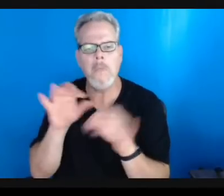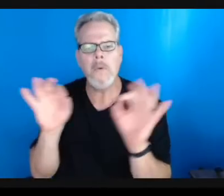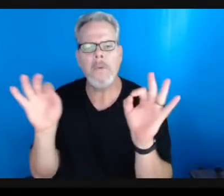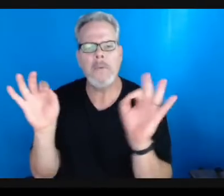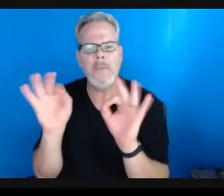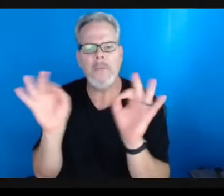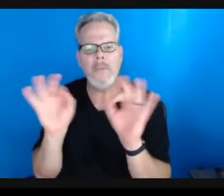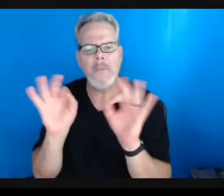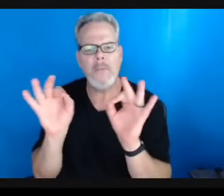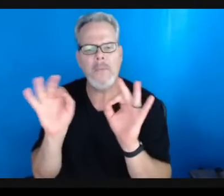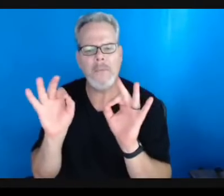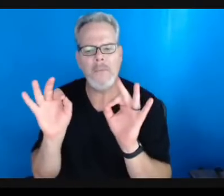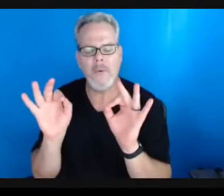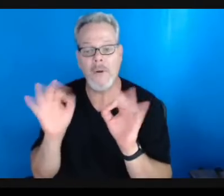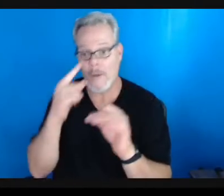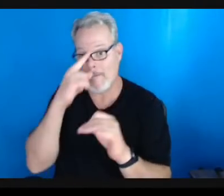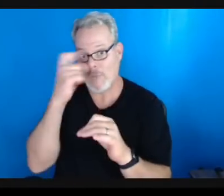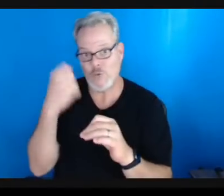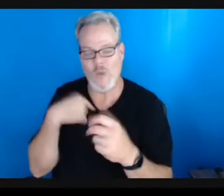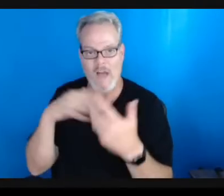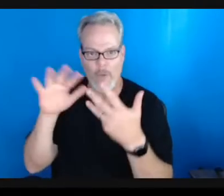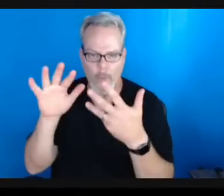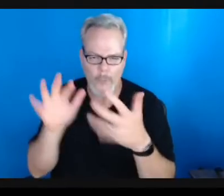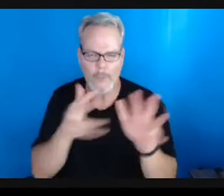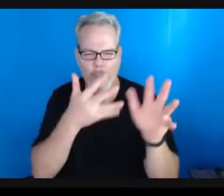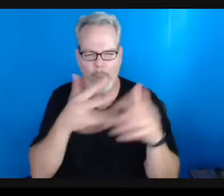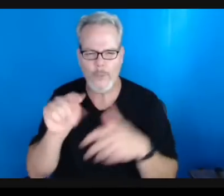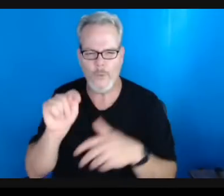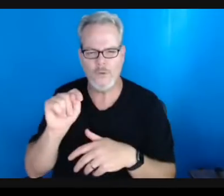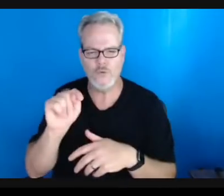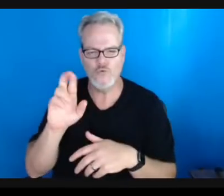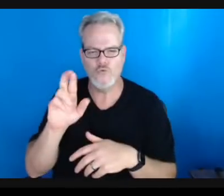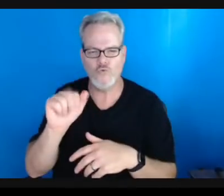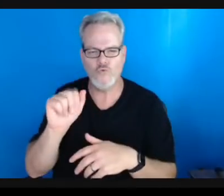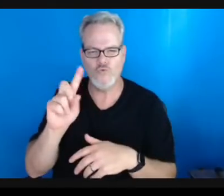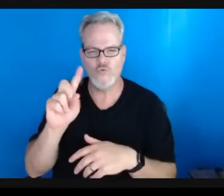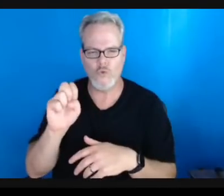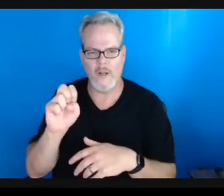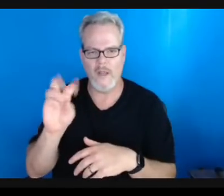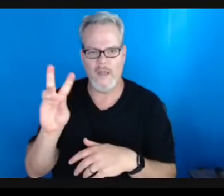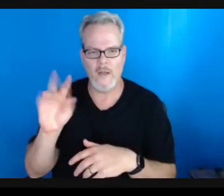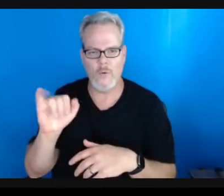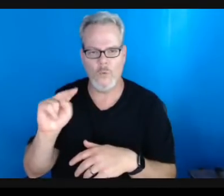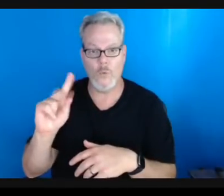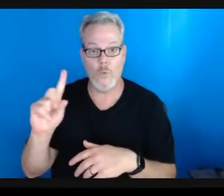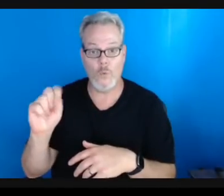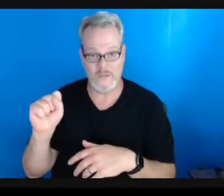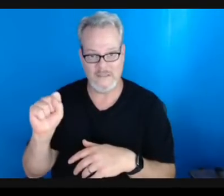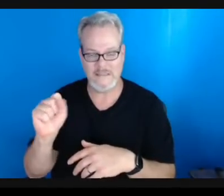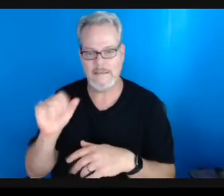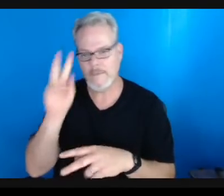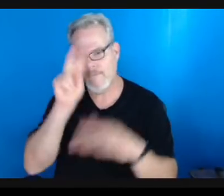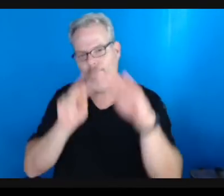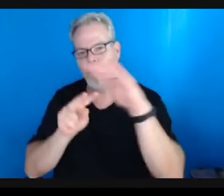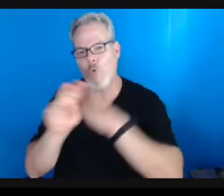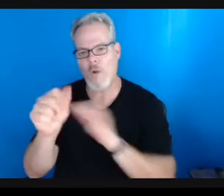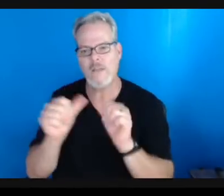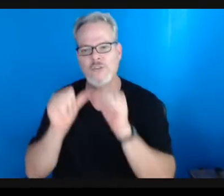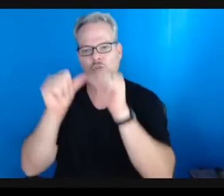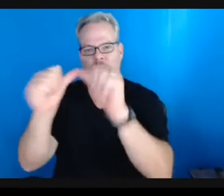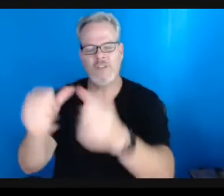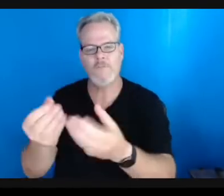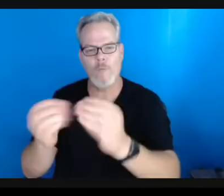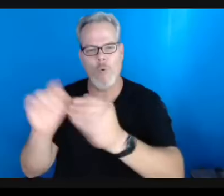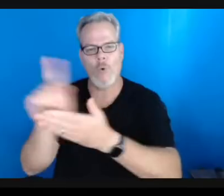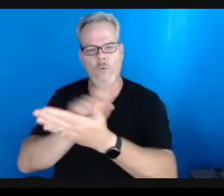winds, which are forecast to continue over the next many days as well. So potentially in 3 to 6 days, when that next episode does